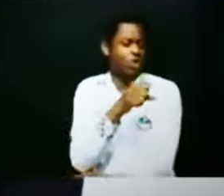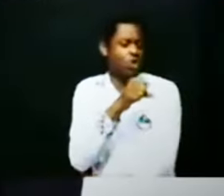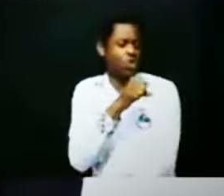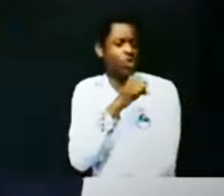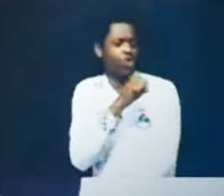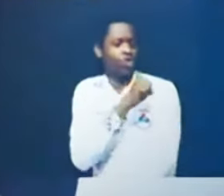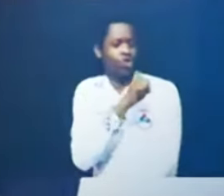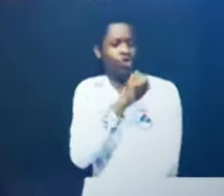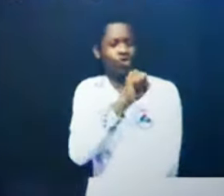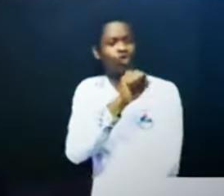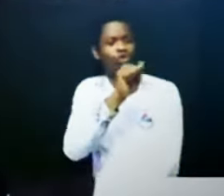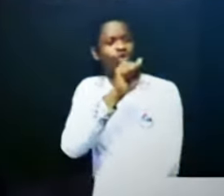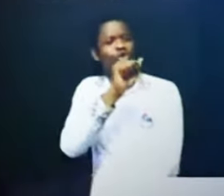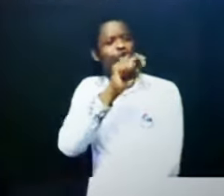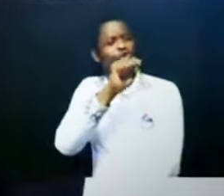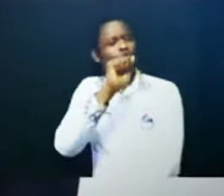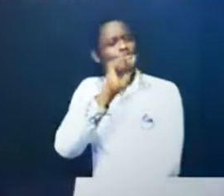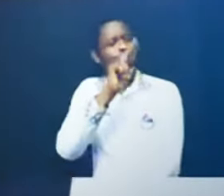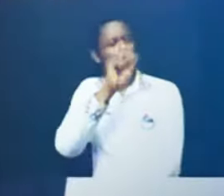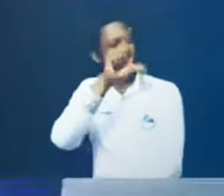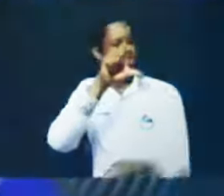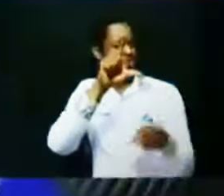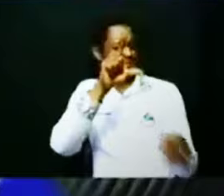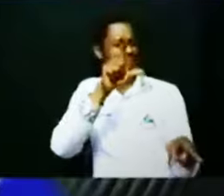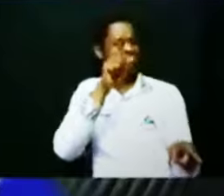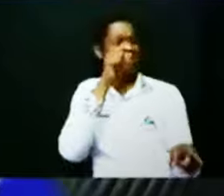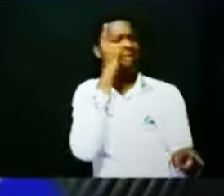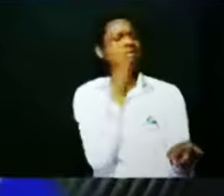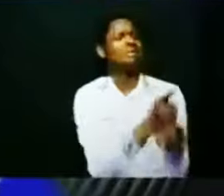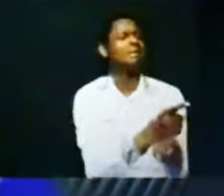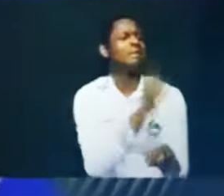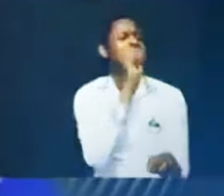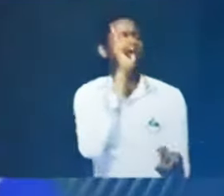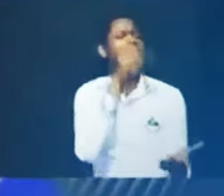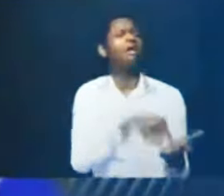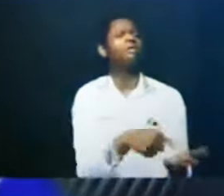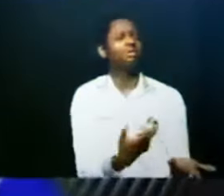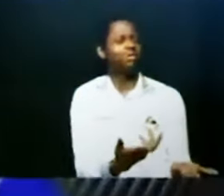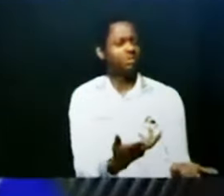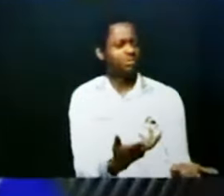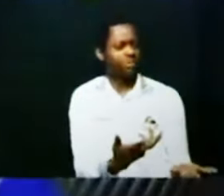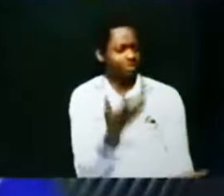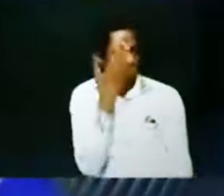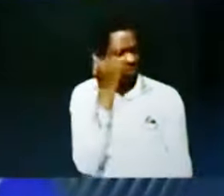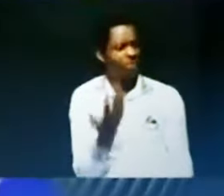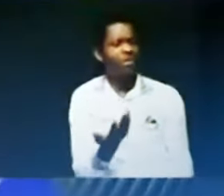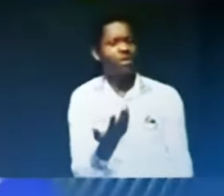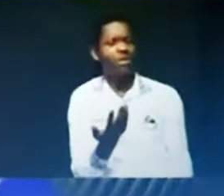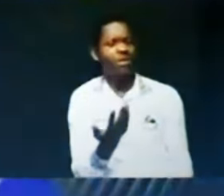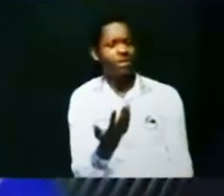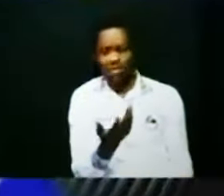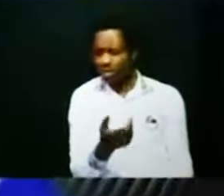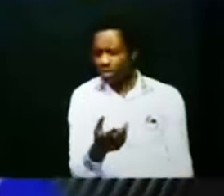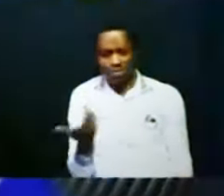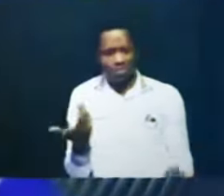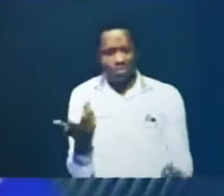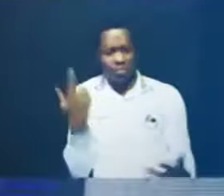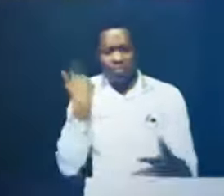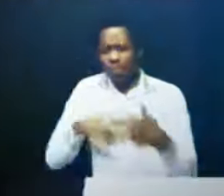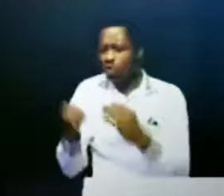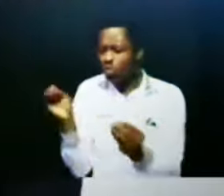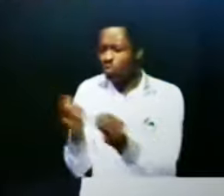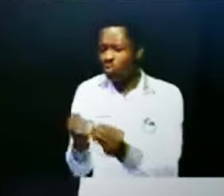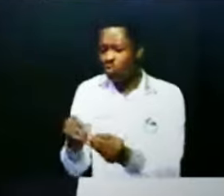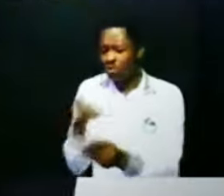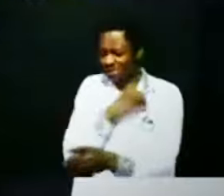impim do, I'm a David. But me, with only thousands. Now, media, a pimp, and what the man. What more can he get but